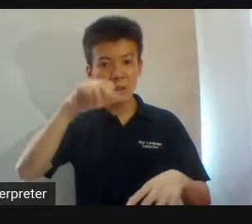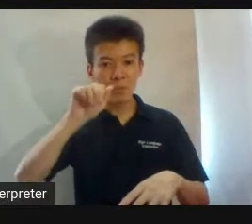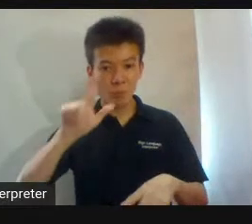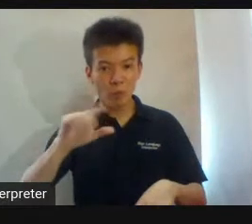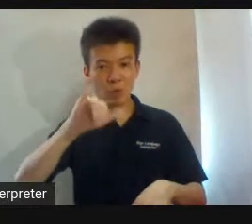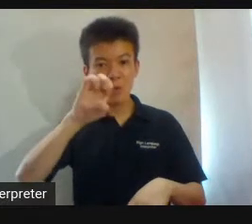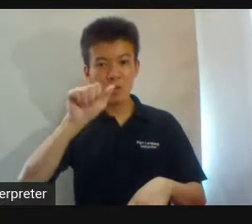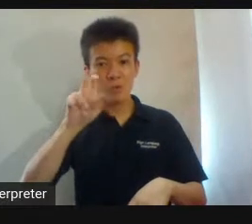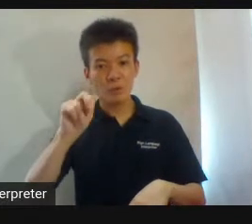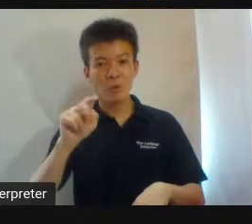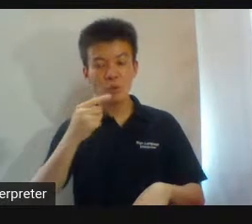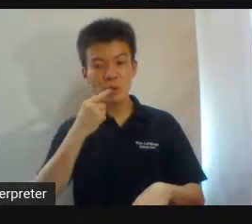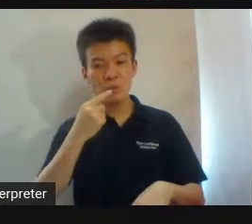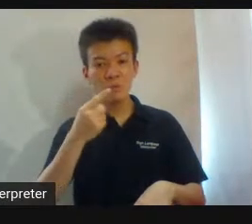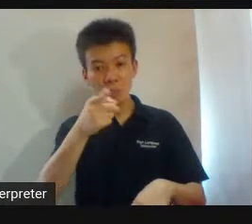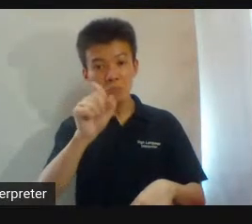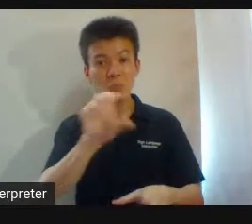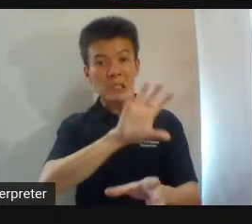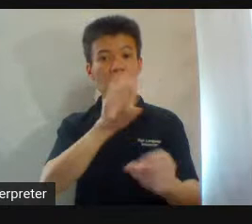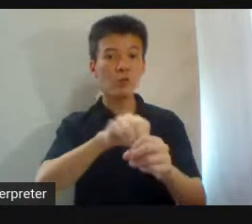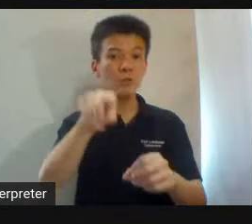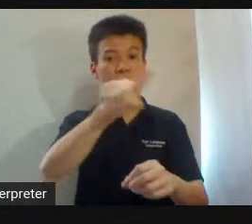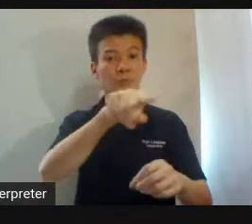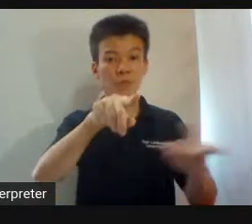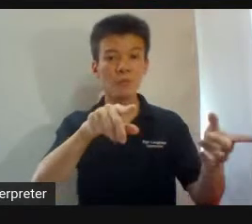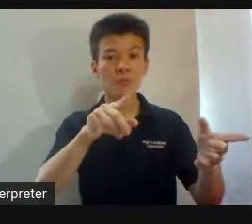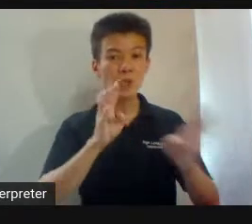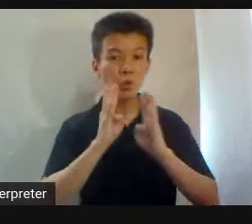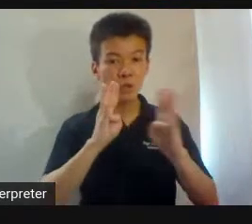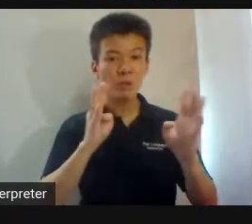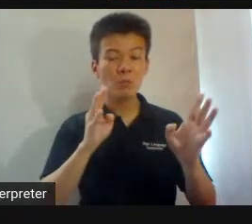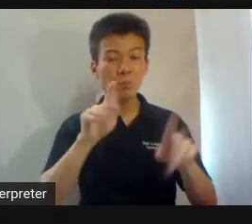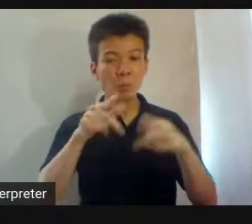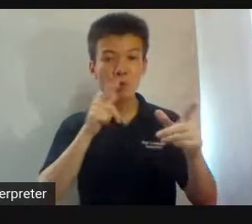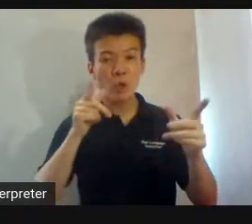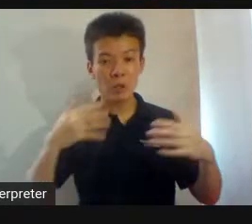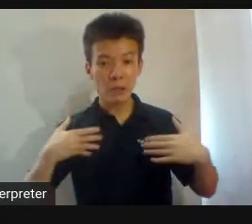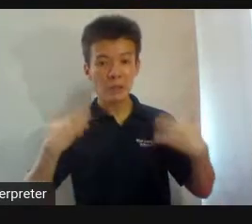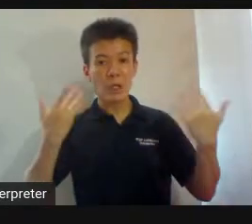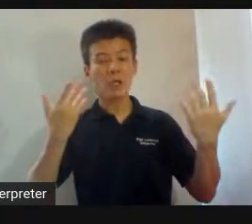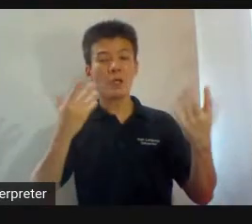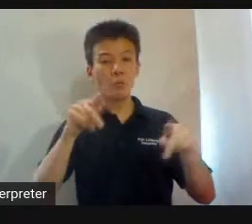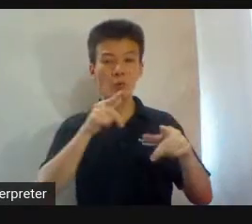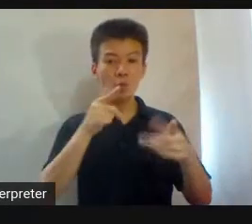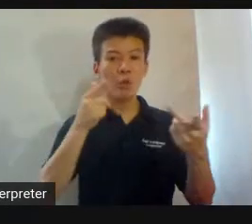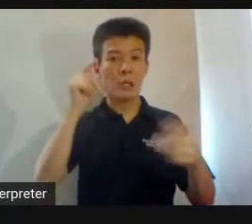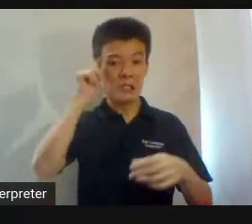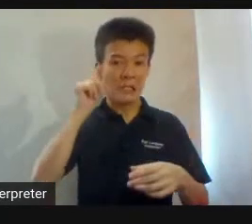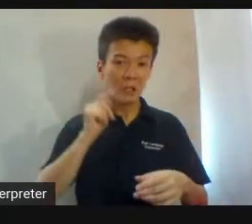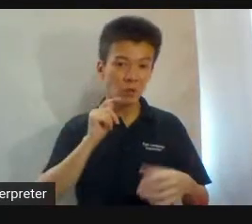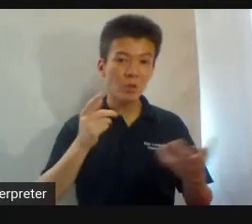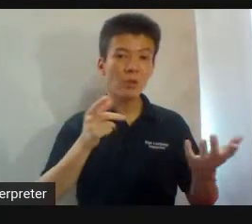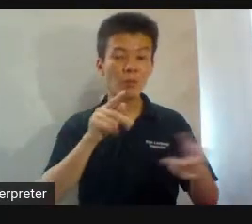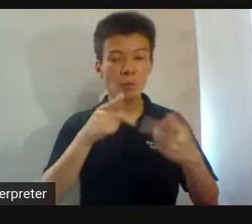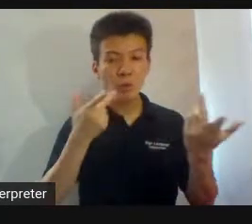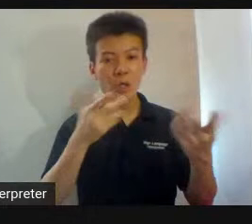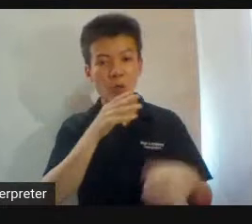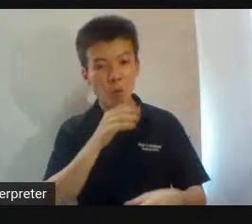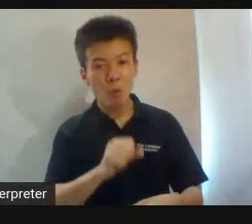Jean also said, you can include them in the conversation. So people who are young, people who are teenagers, people who are